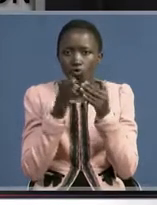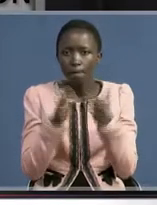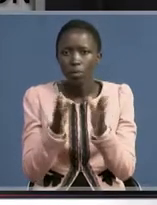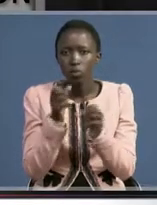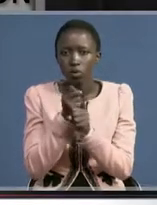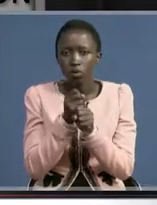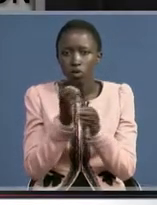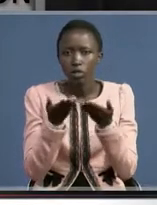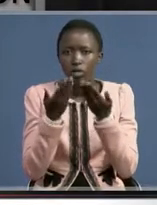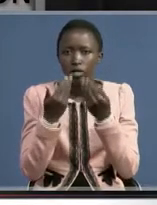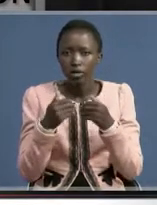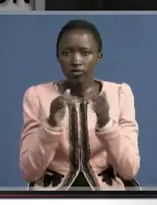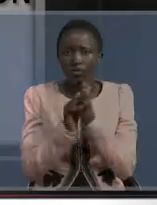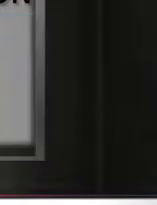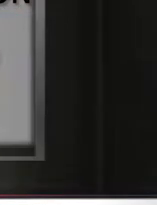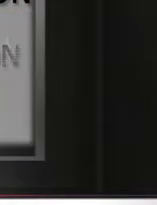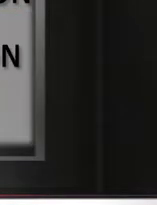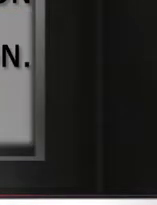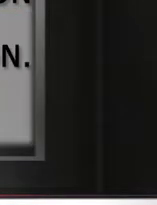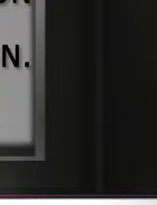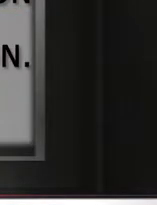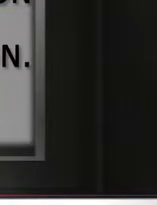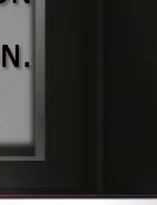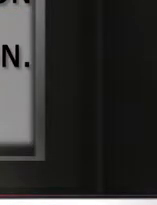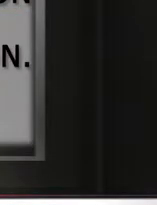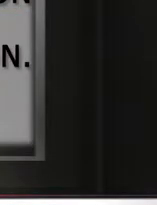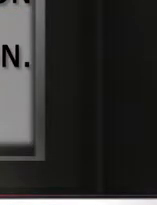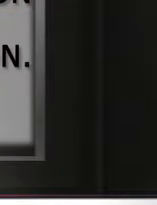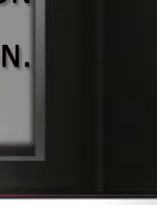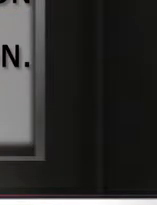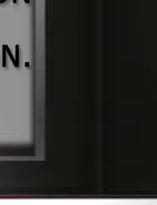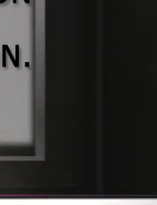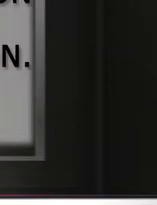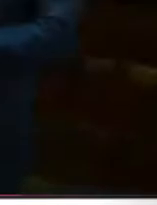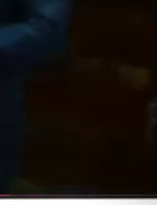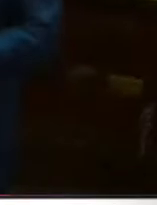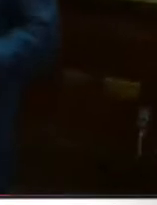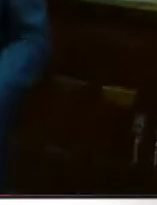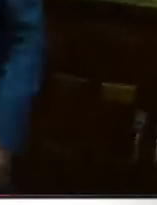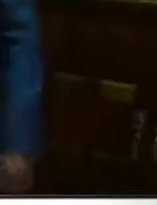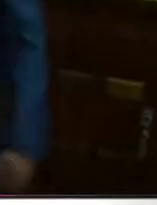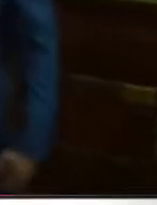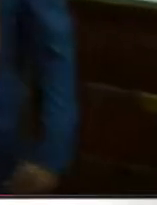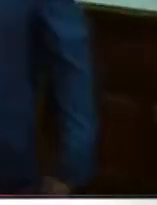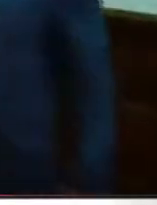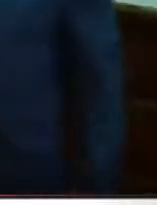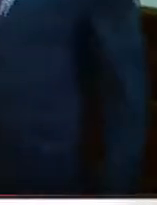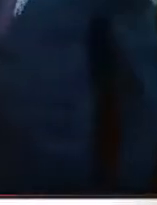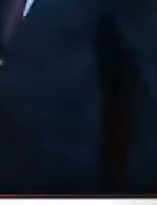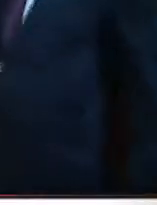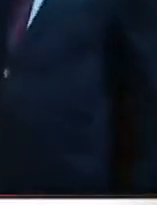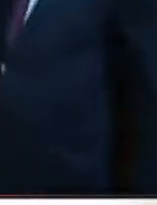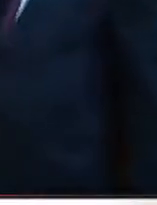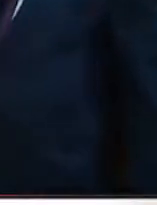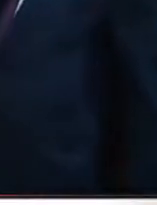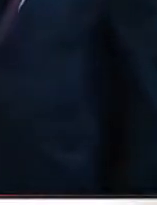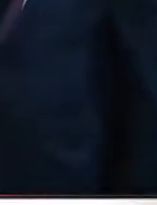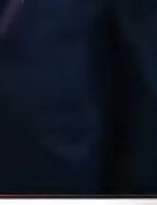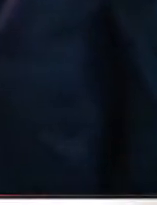Works has been given shillings 1.9 billion. The bill was presented to the President Kenyatta for signing by